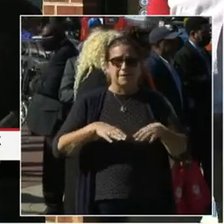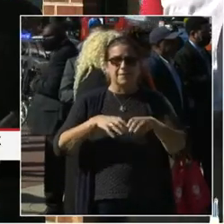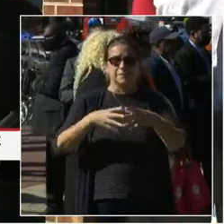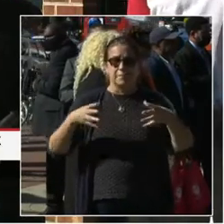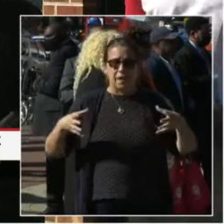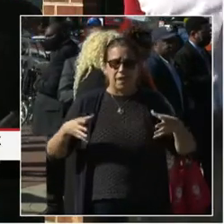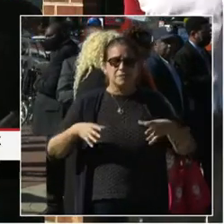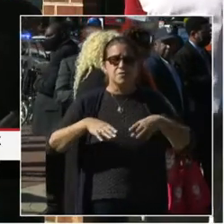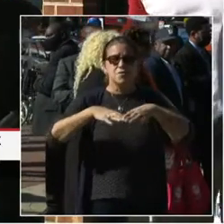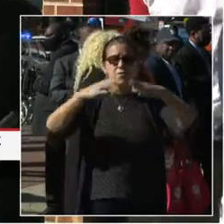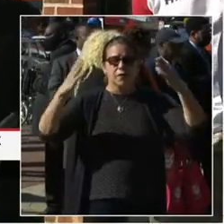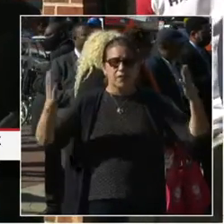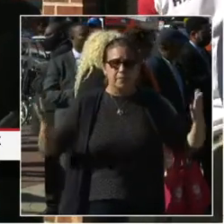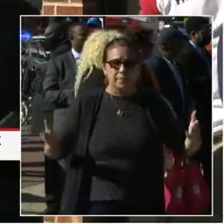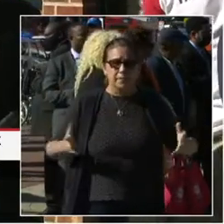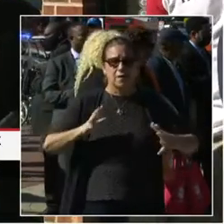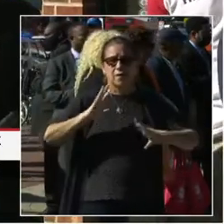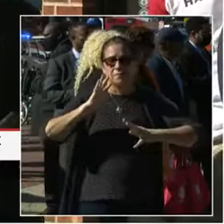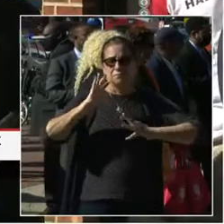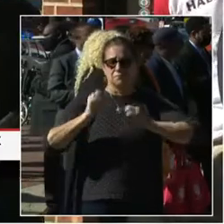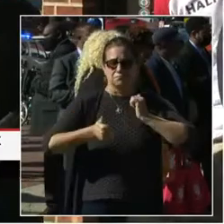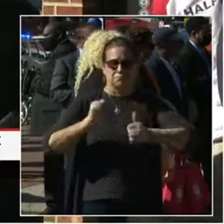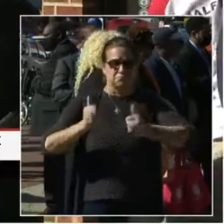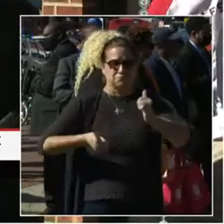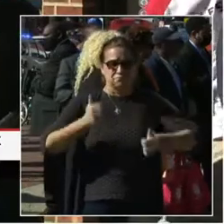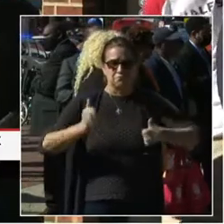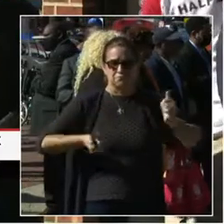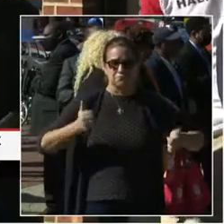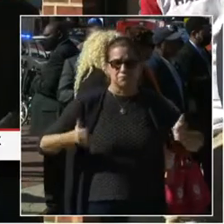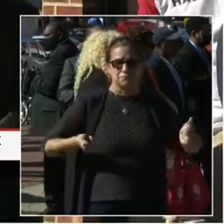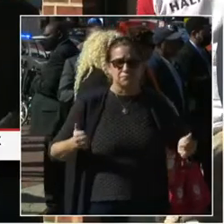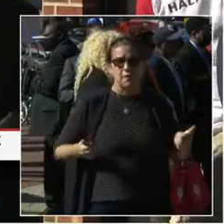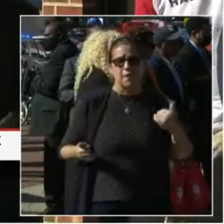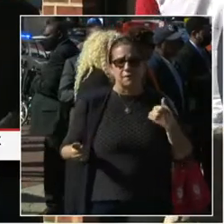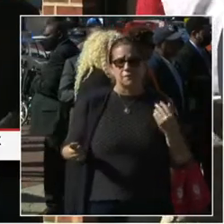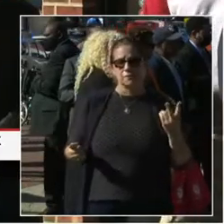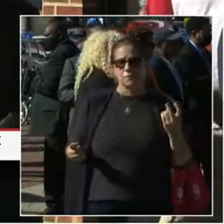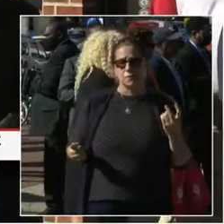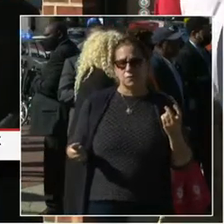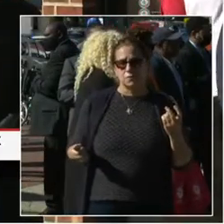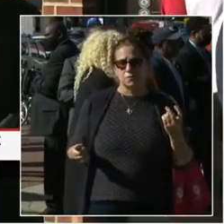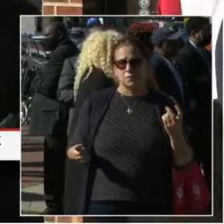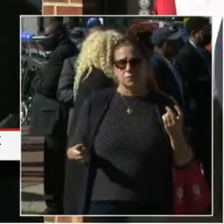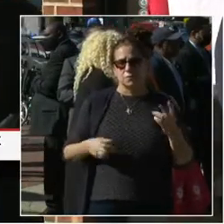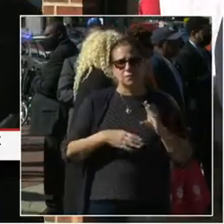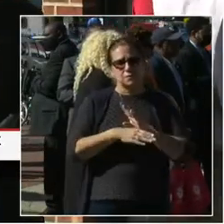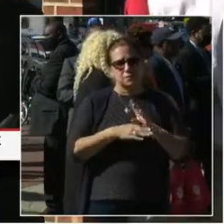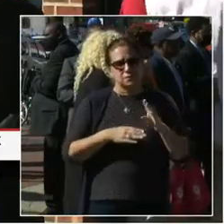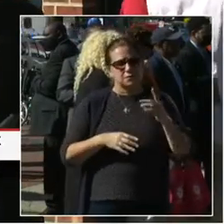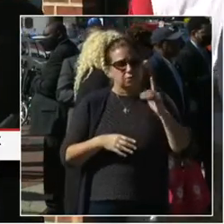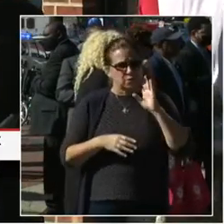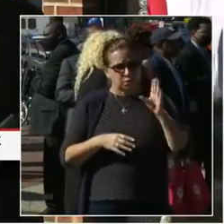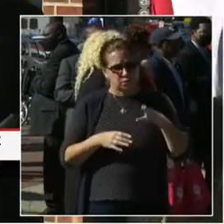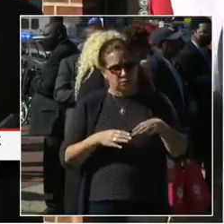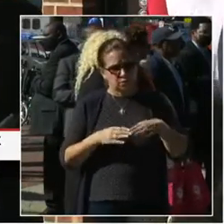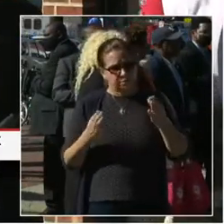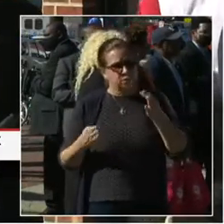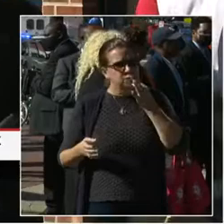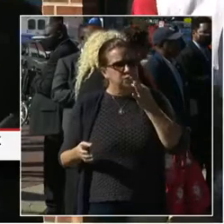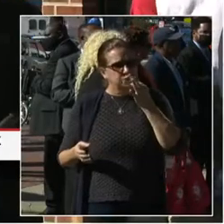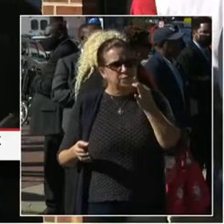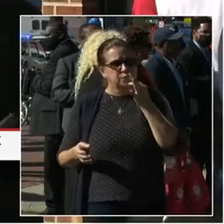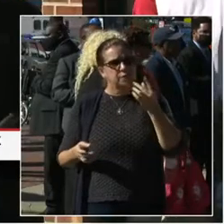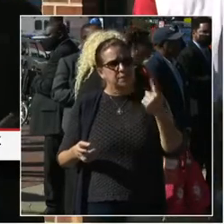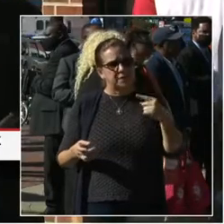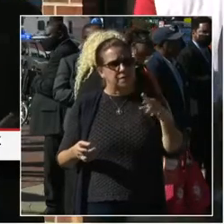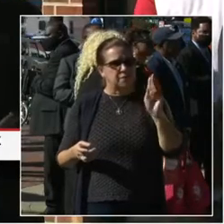really strong prospects for 2 more. But I think we all learned, as someone mentioned, I think it was John, that says during this